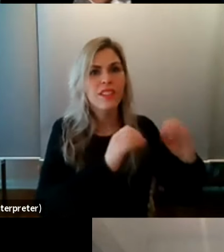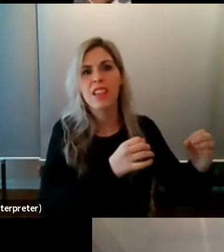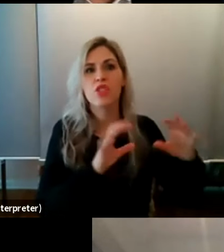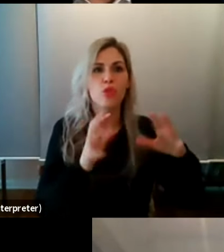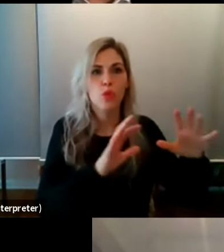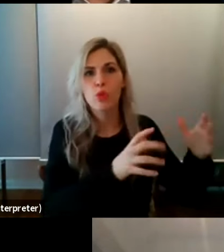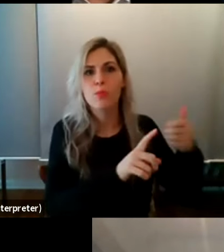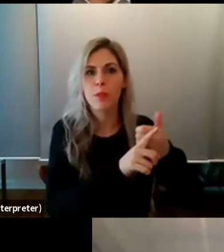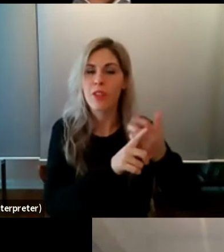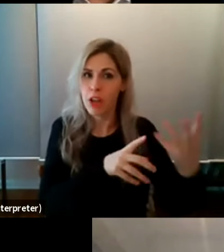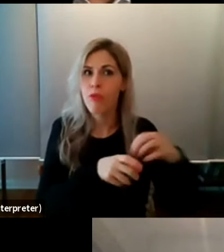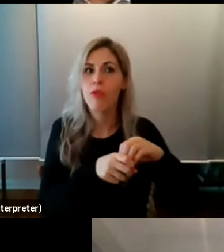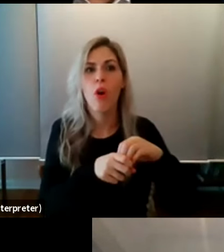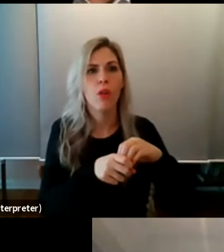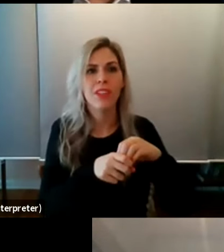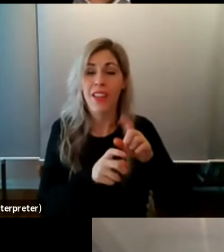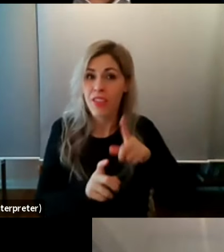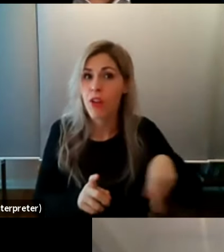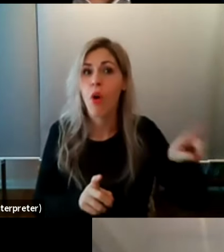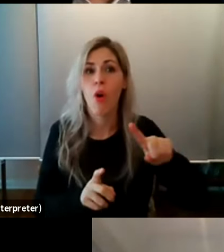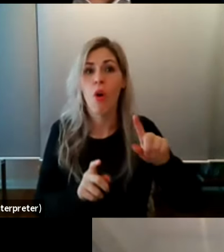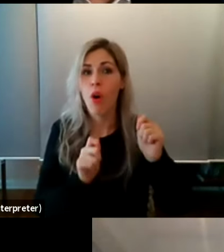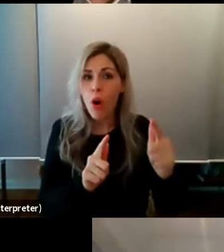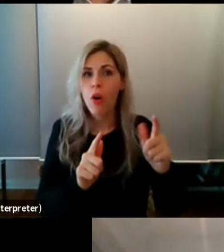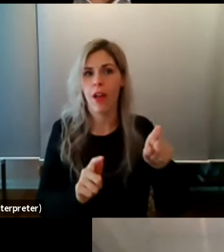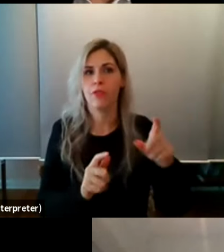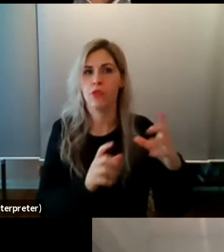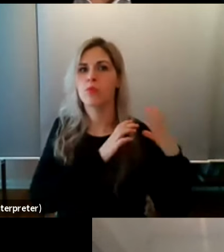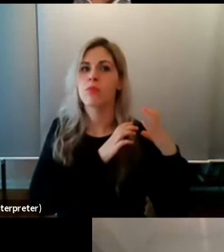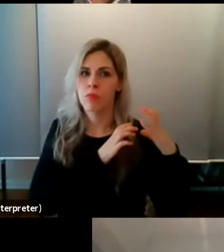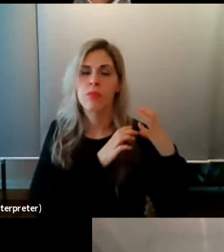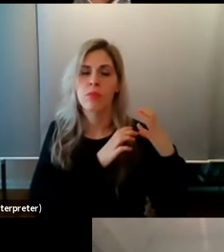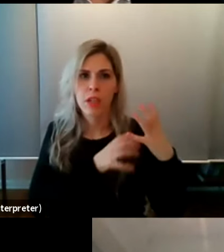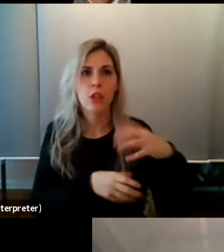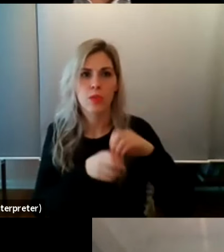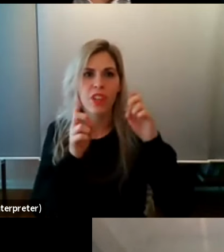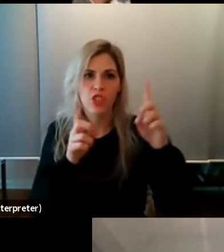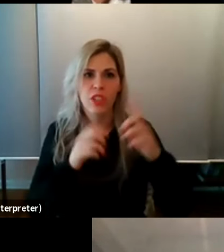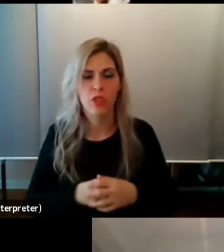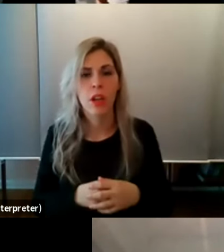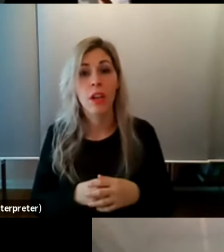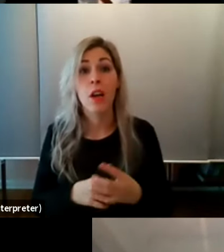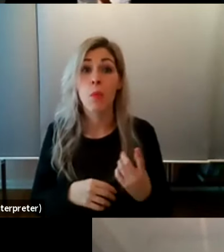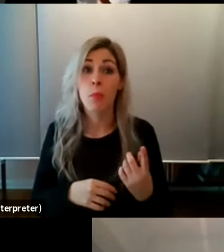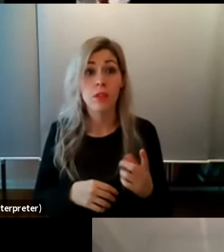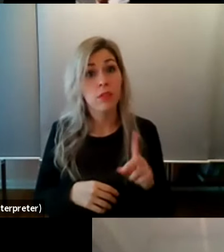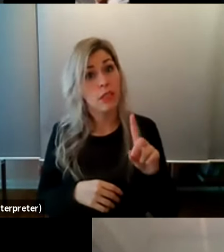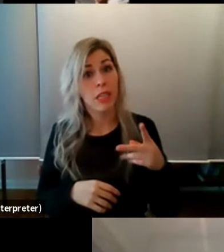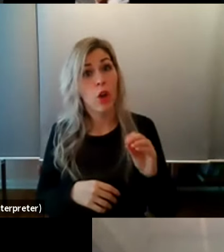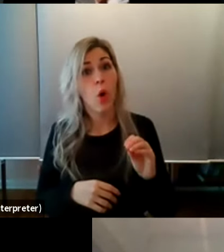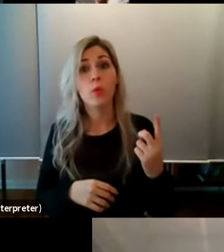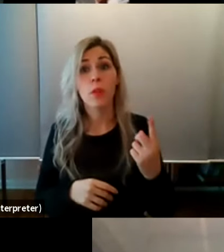the culture of inclusive education. The other more practical way for DPOs to